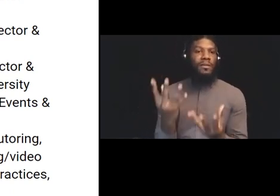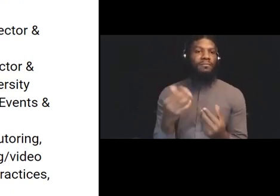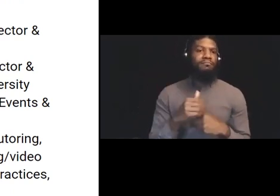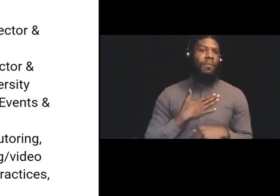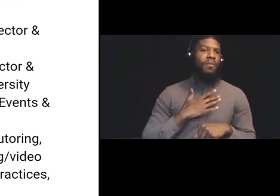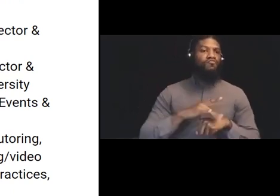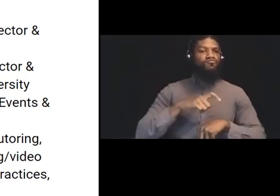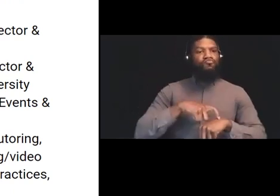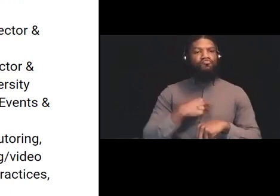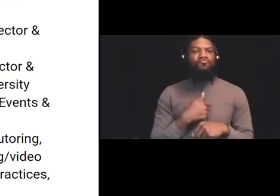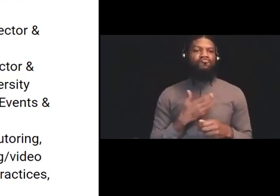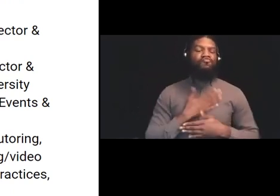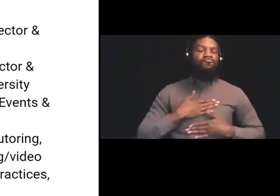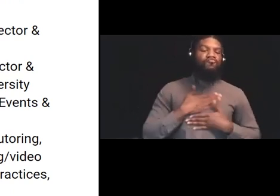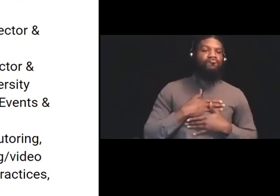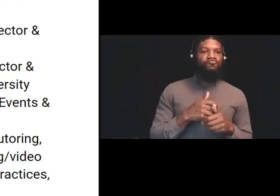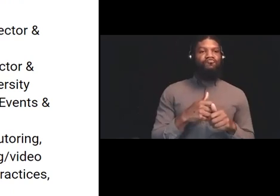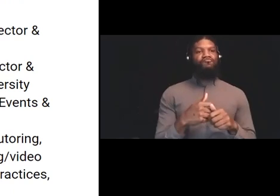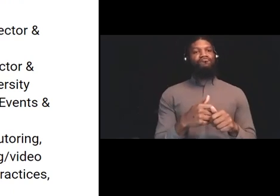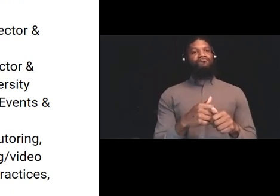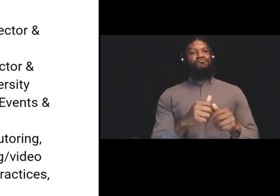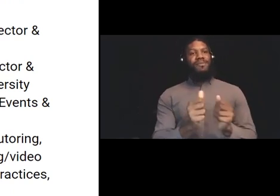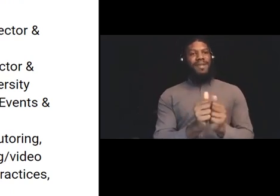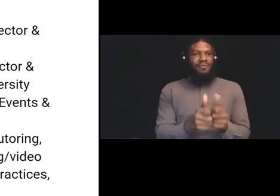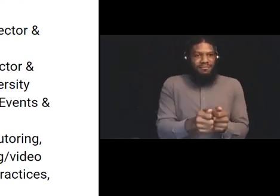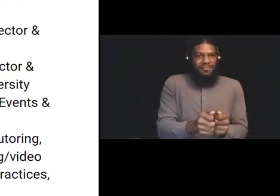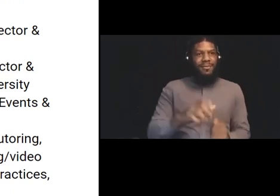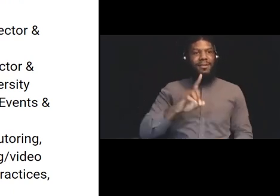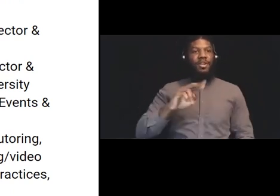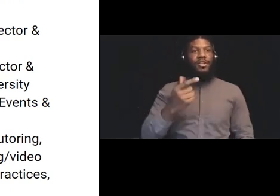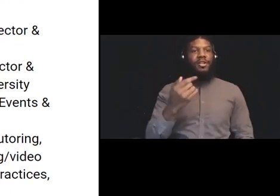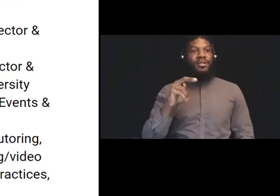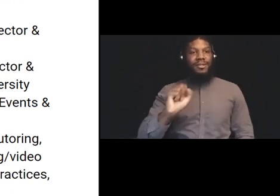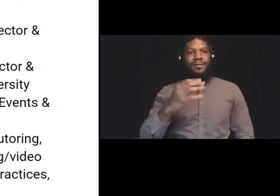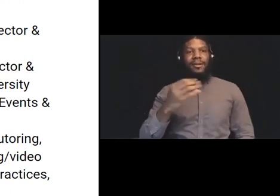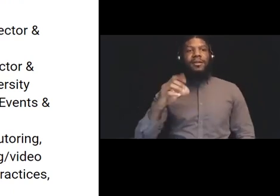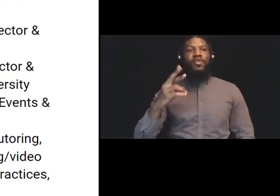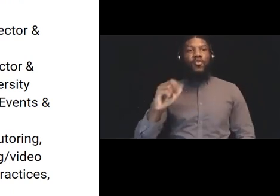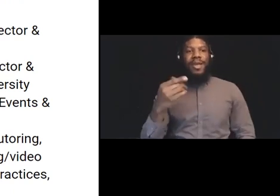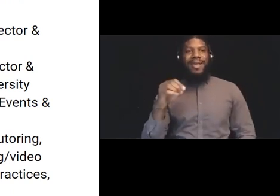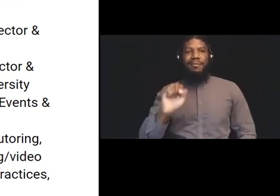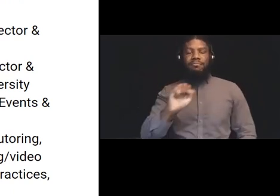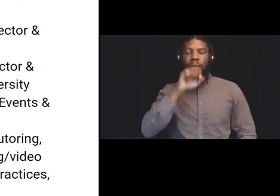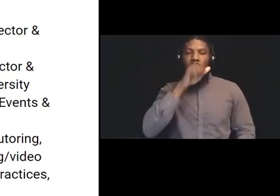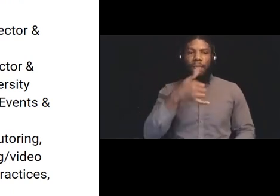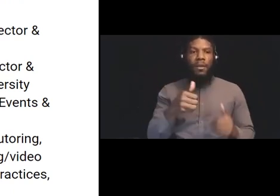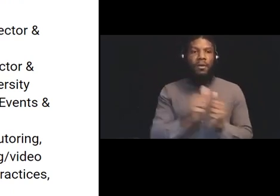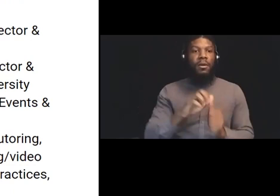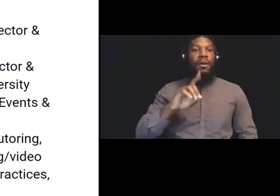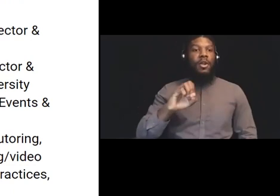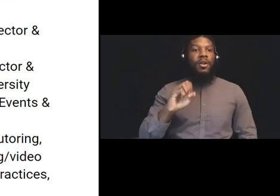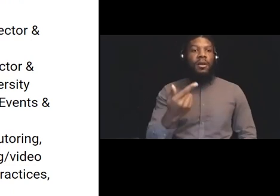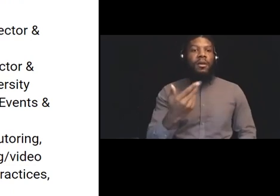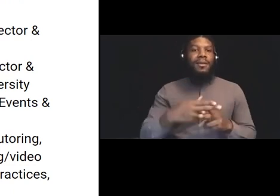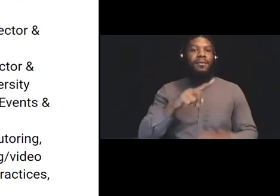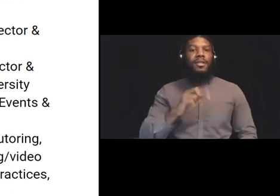like to play video games. I like to play Dungeons and Dragons. I love to play with my dog Zero. You can see him